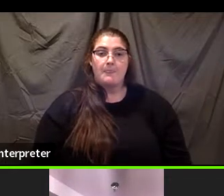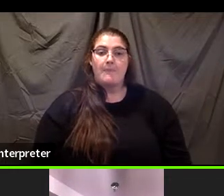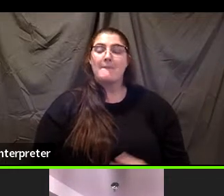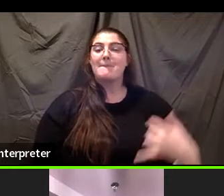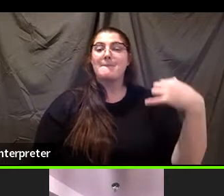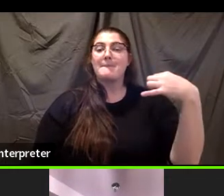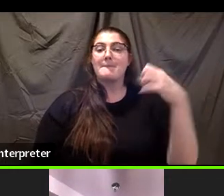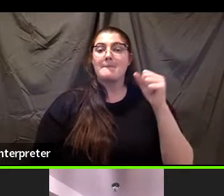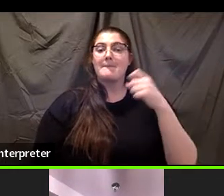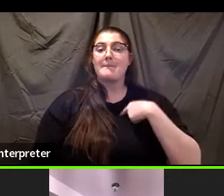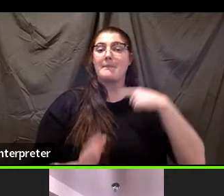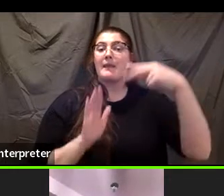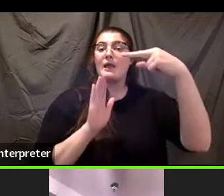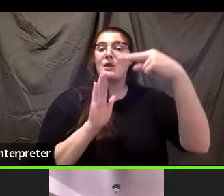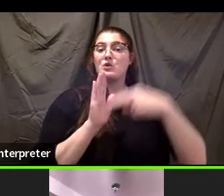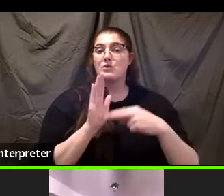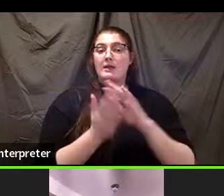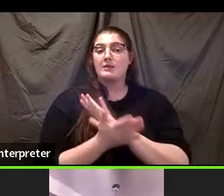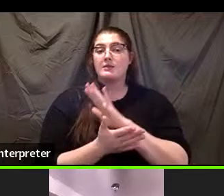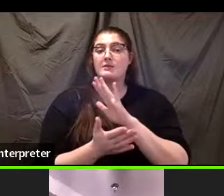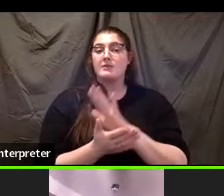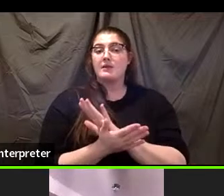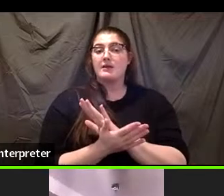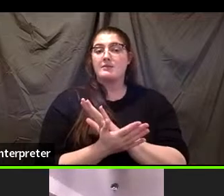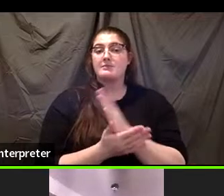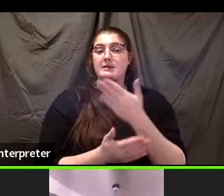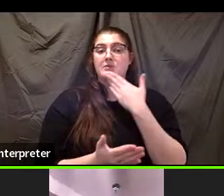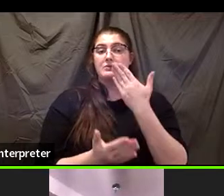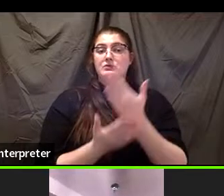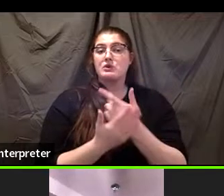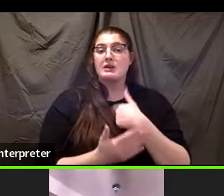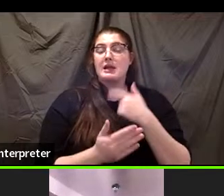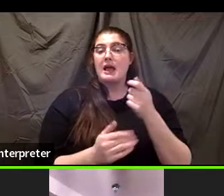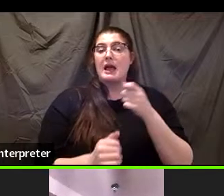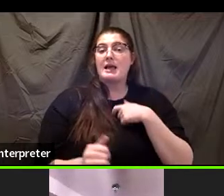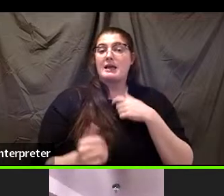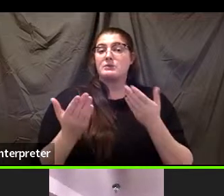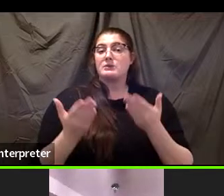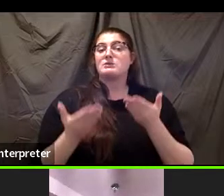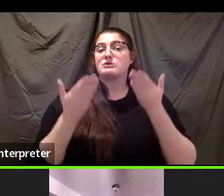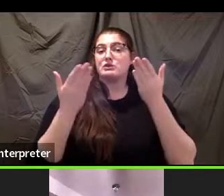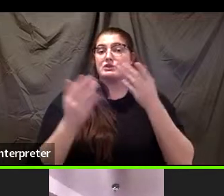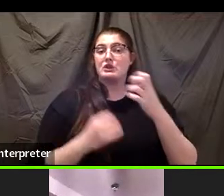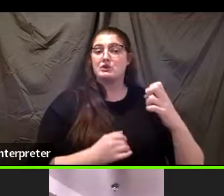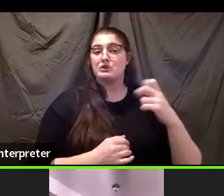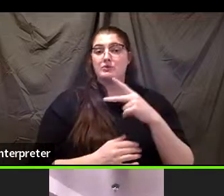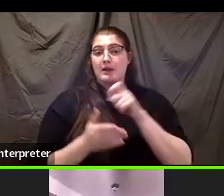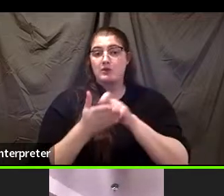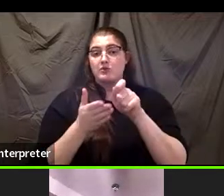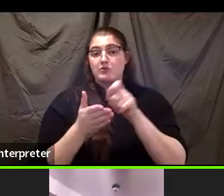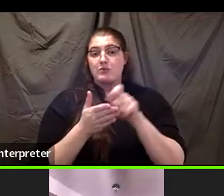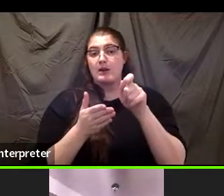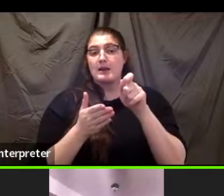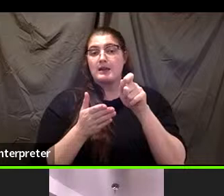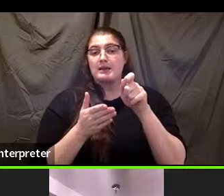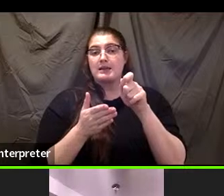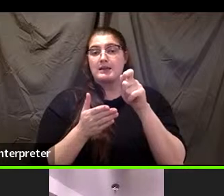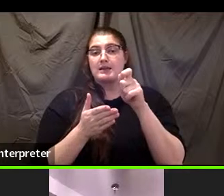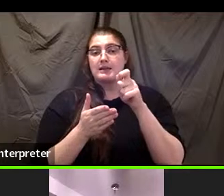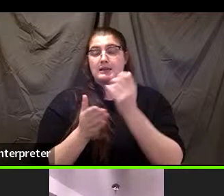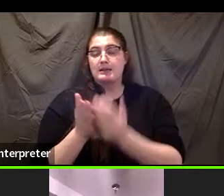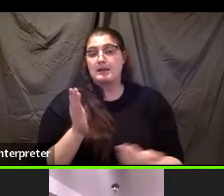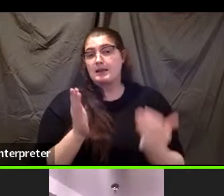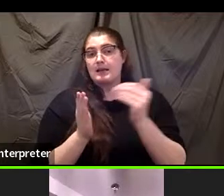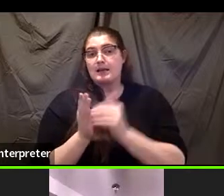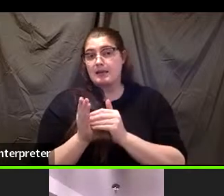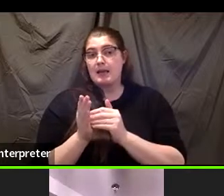Yes, I read the document. It's deficient. I would suggest that you go back, rewrite it, with the